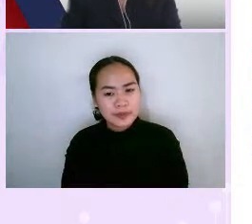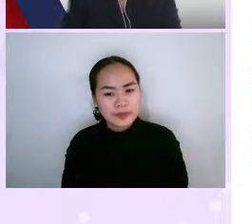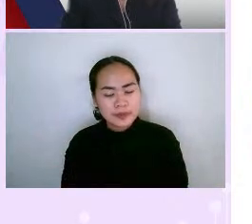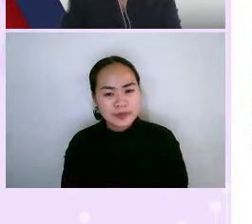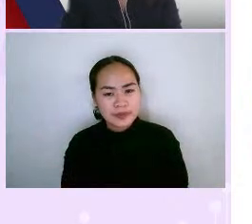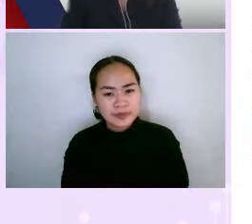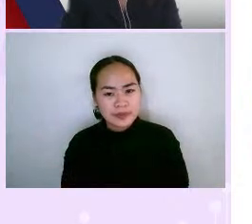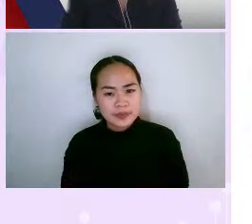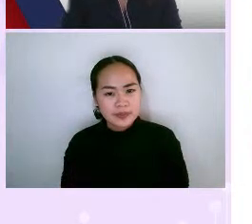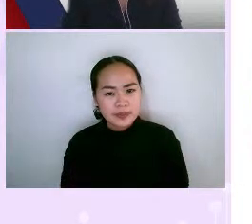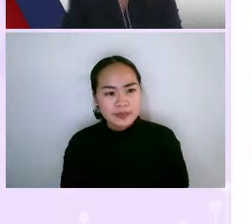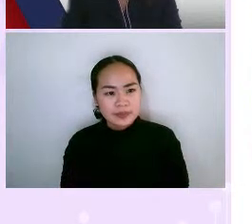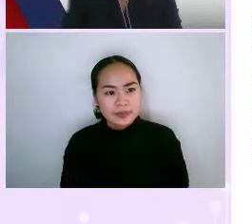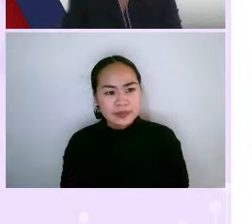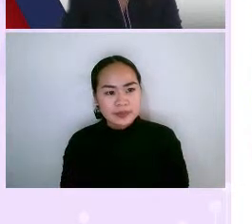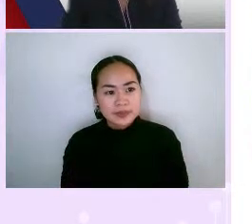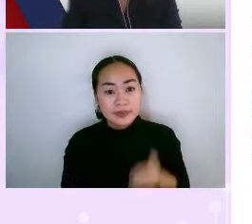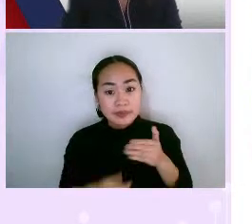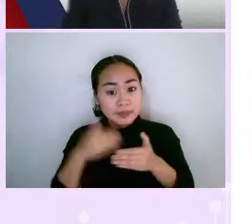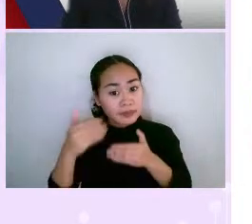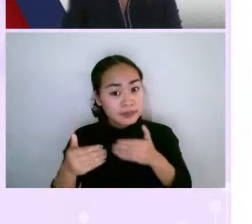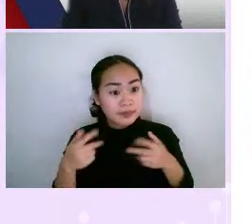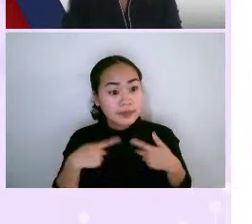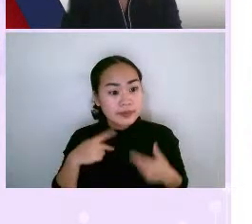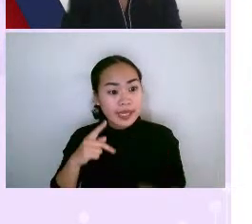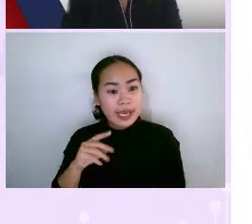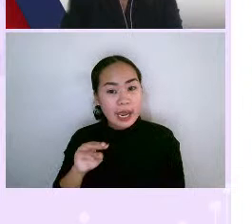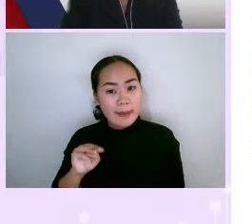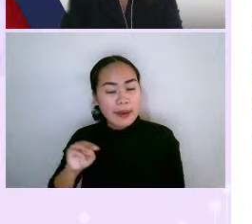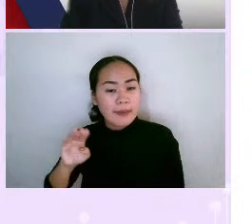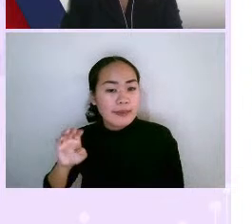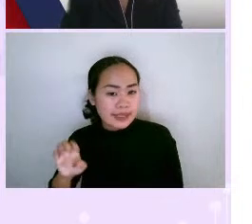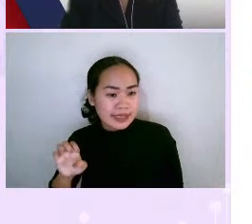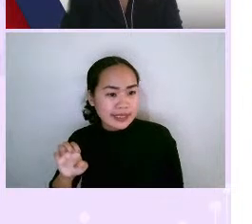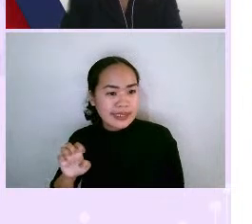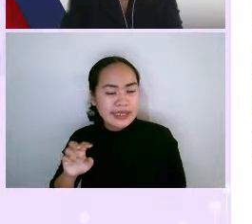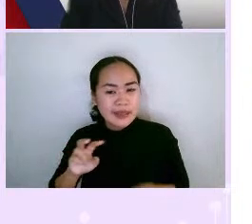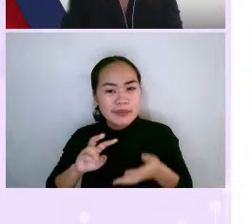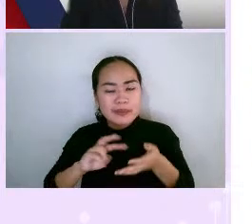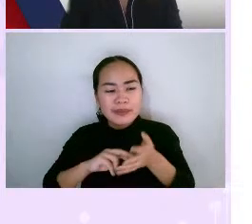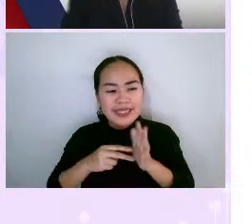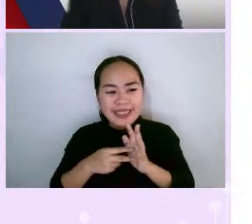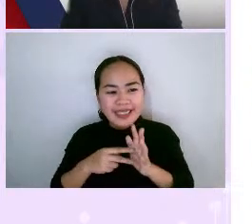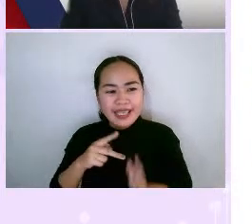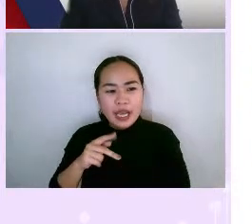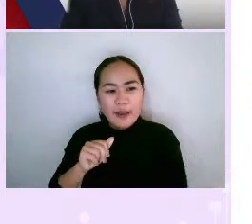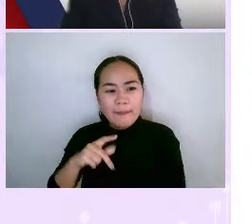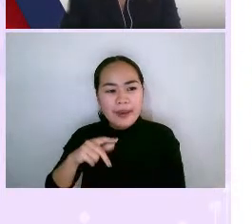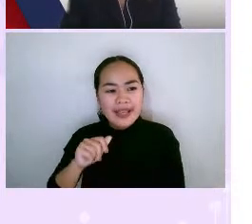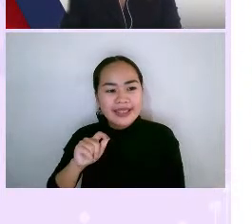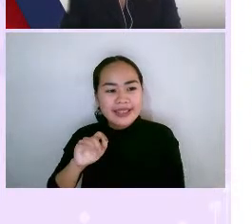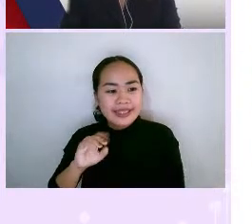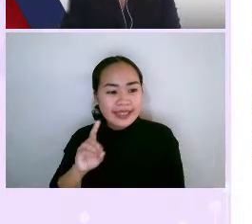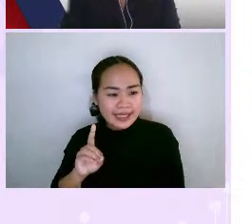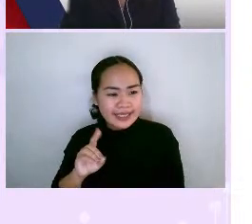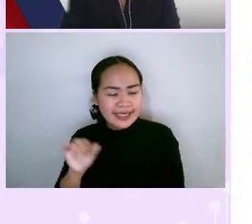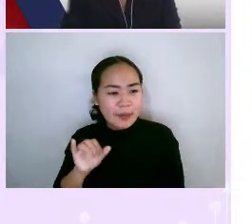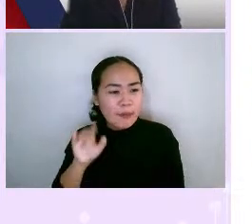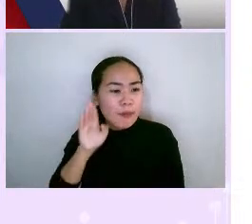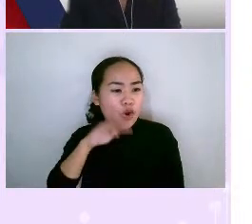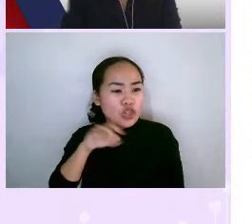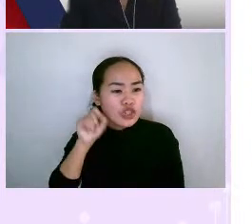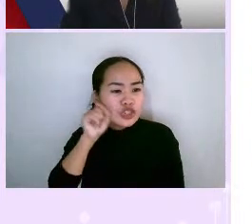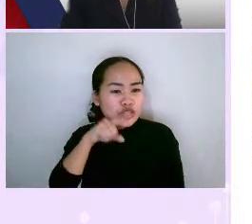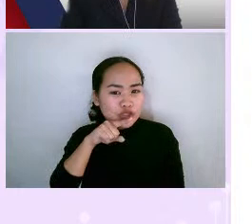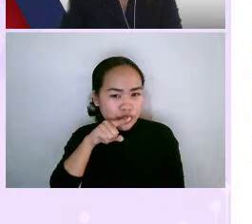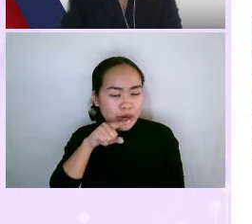tinatawag naming KMME or Kapatid Mentor Micro Enterprise. This one is